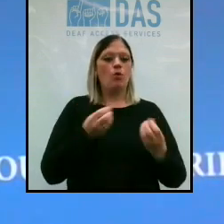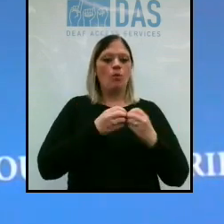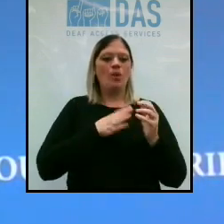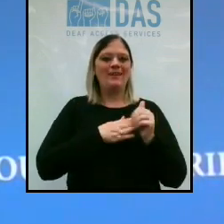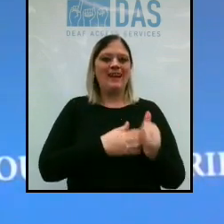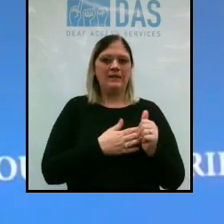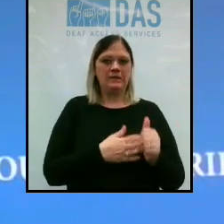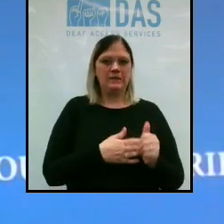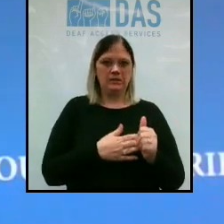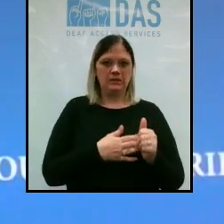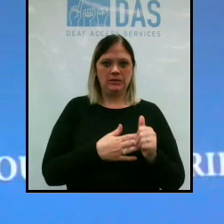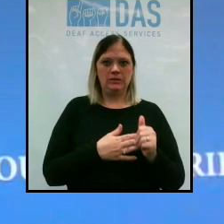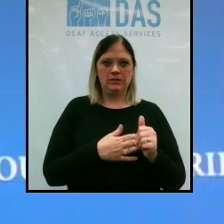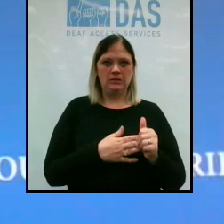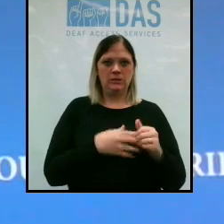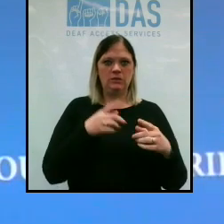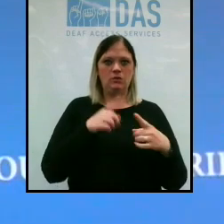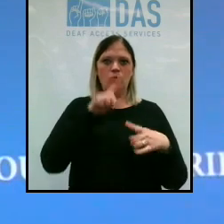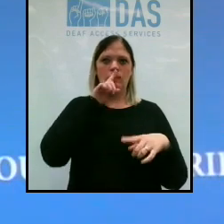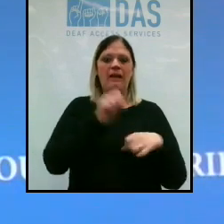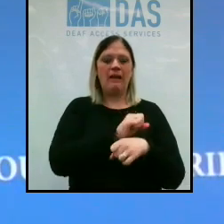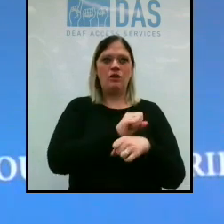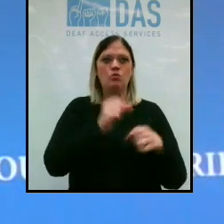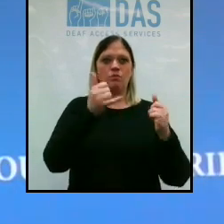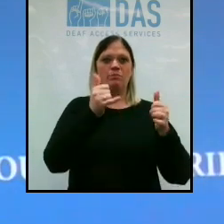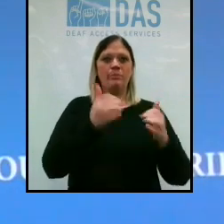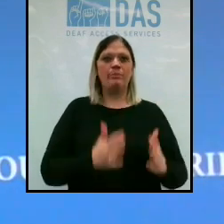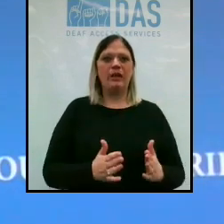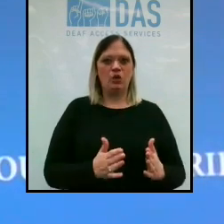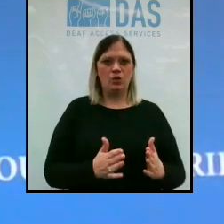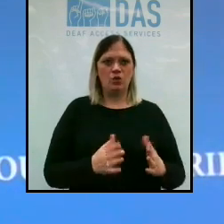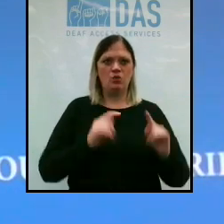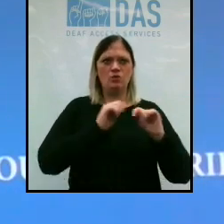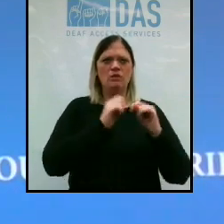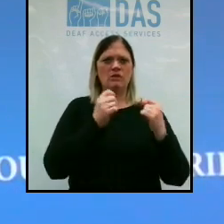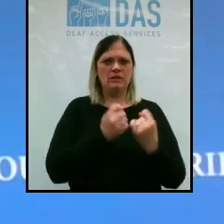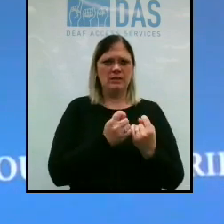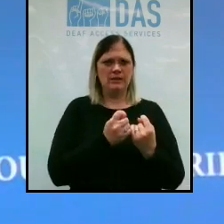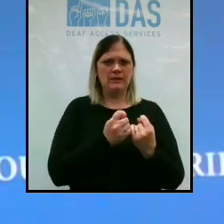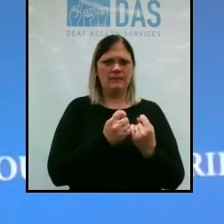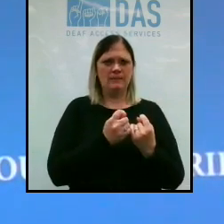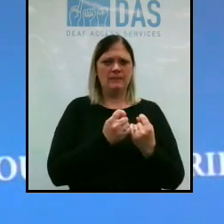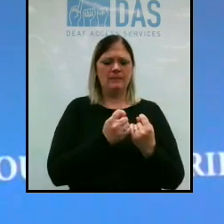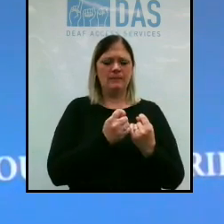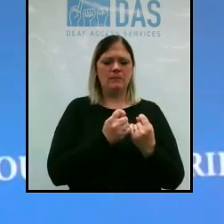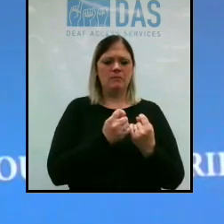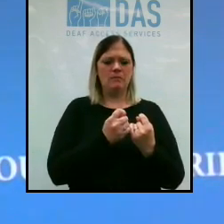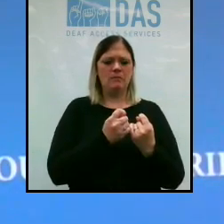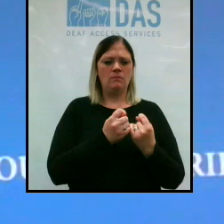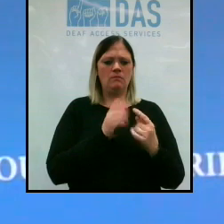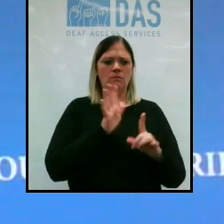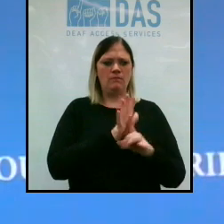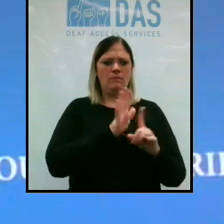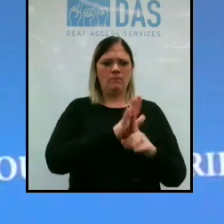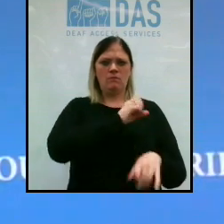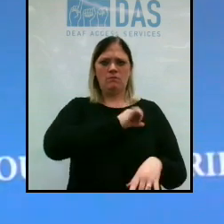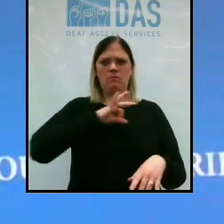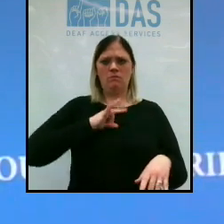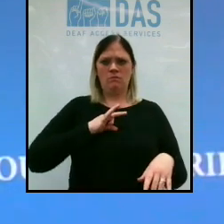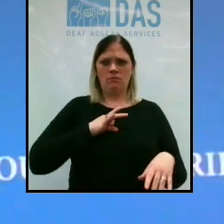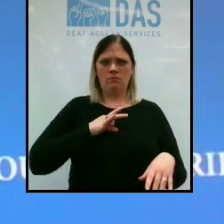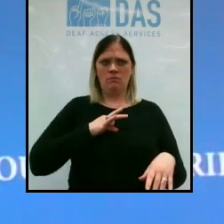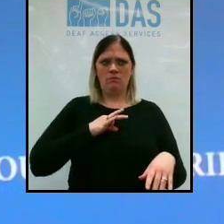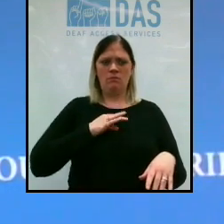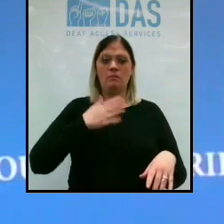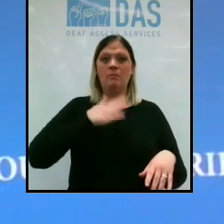guidance as to the actual players and the team and their staff. I would